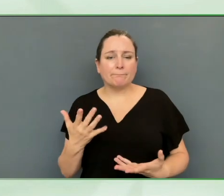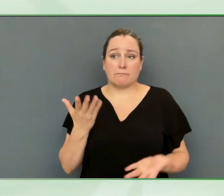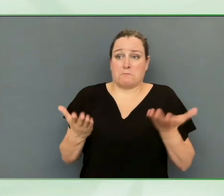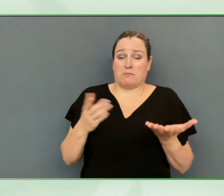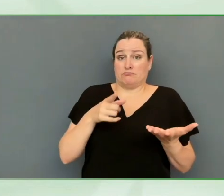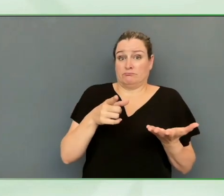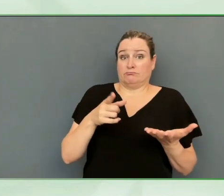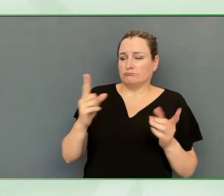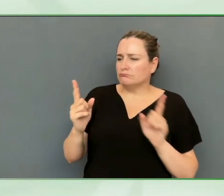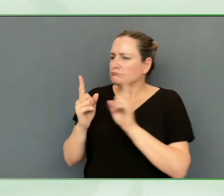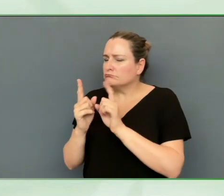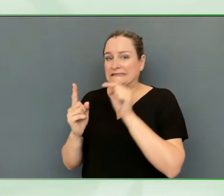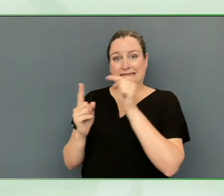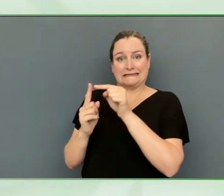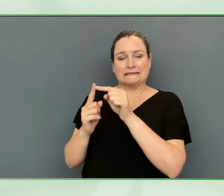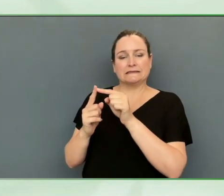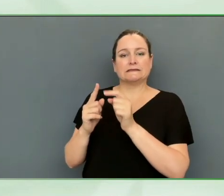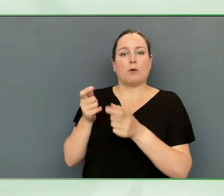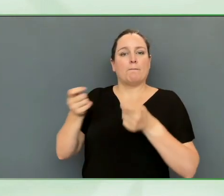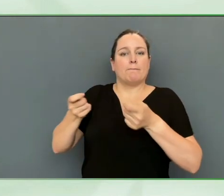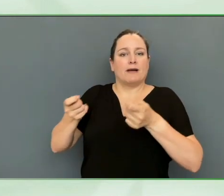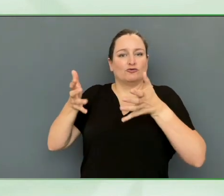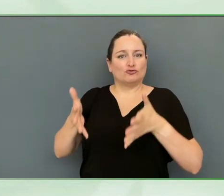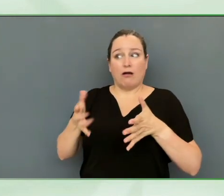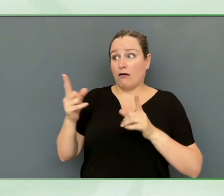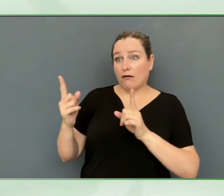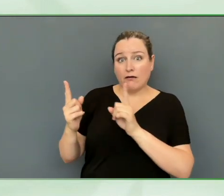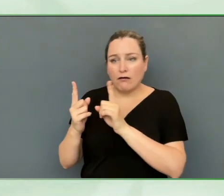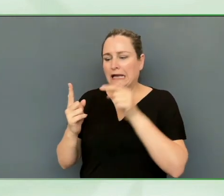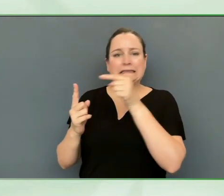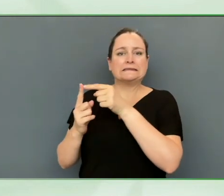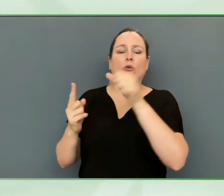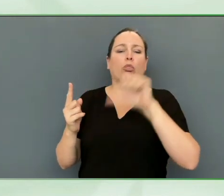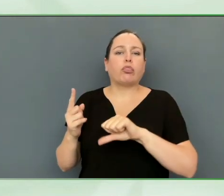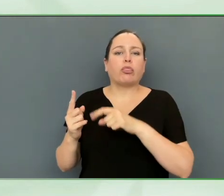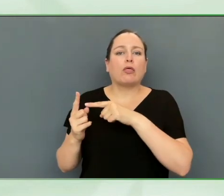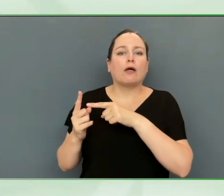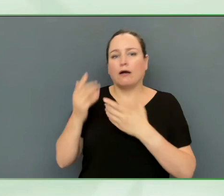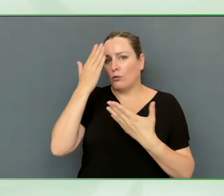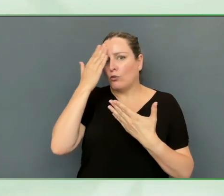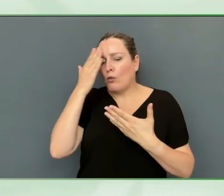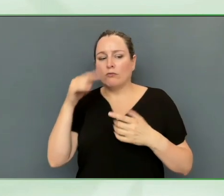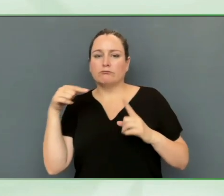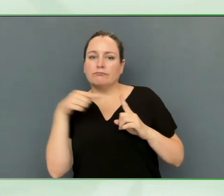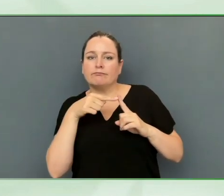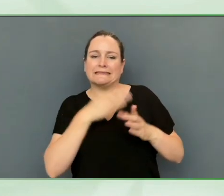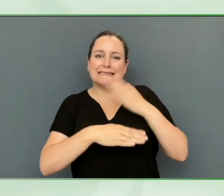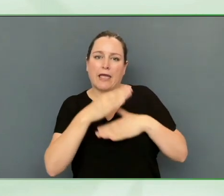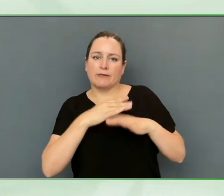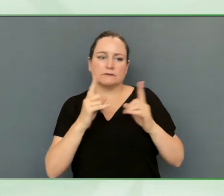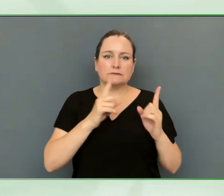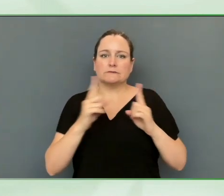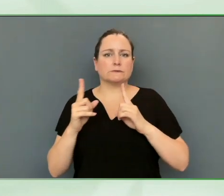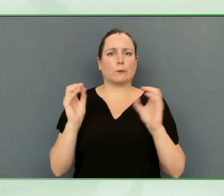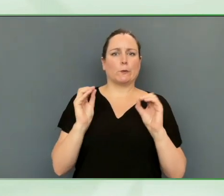the disability community, or for one reason or the other. So that's the trick that we are dealing with. How does people